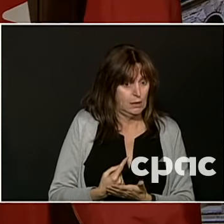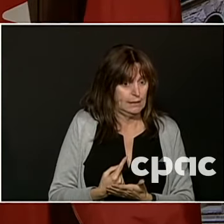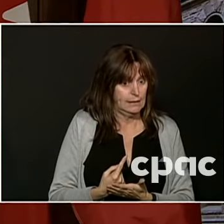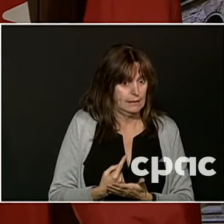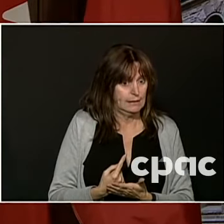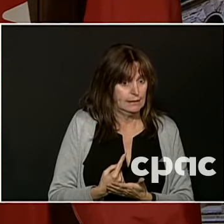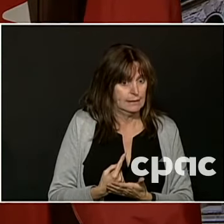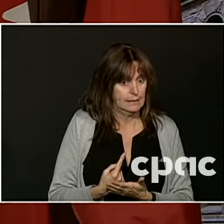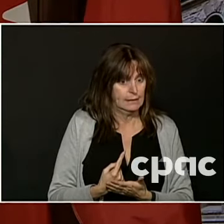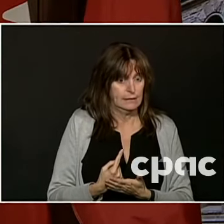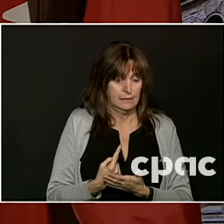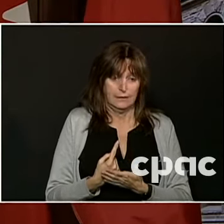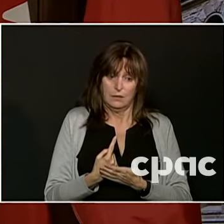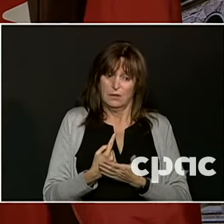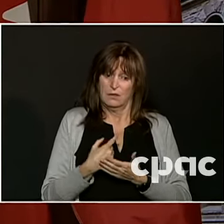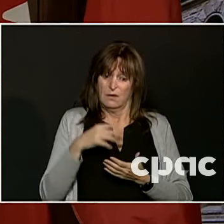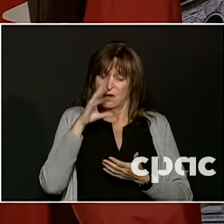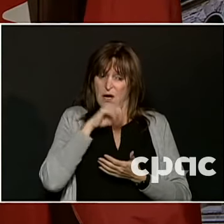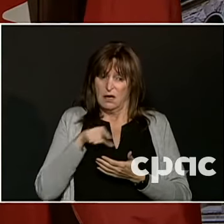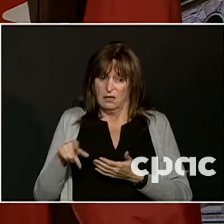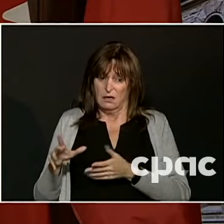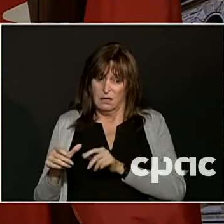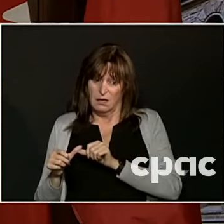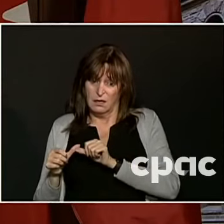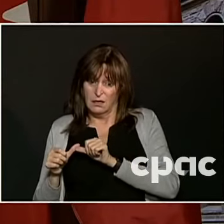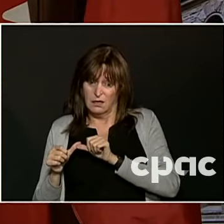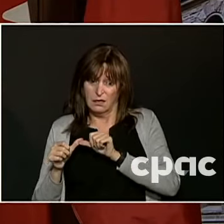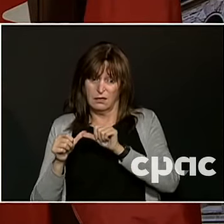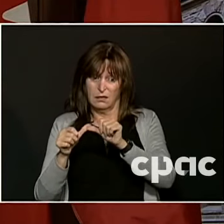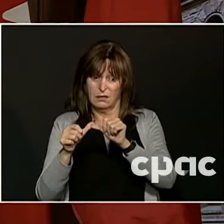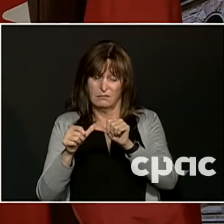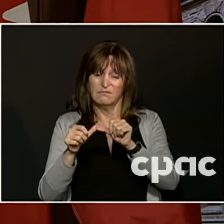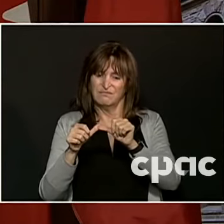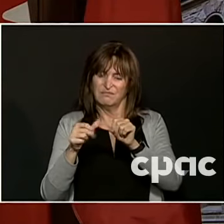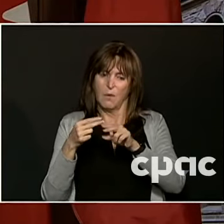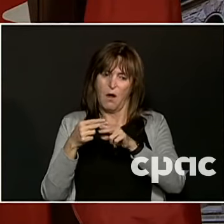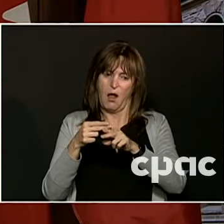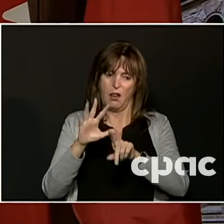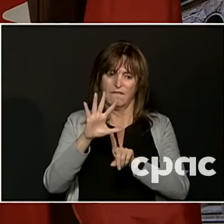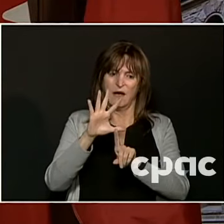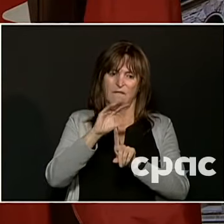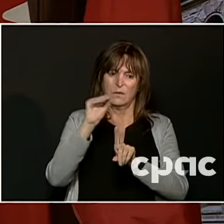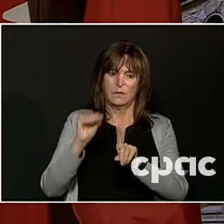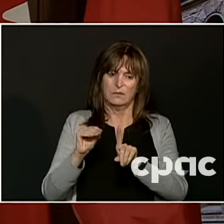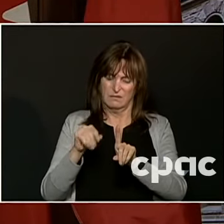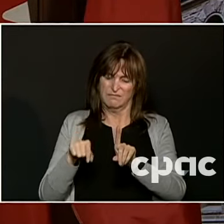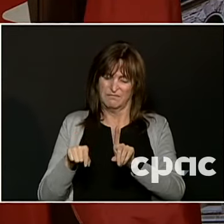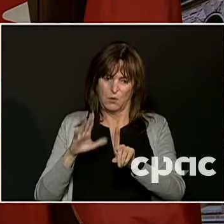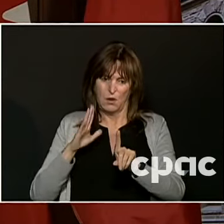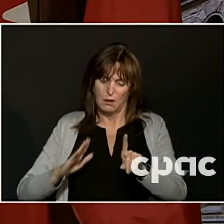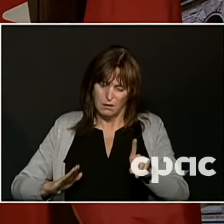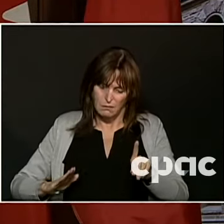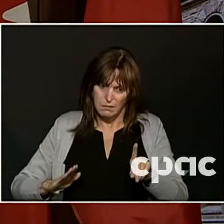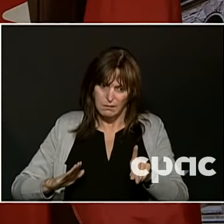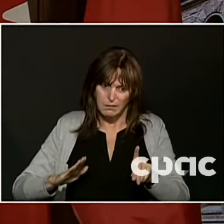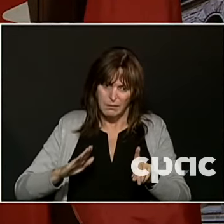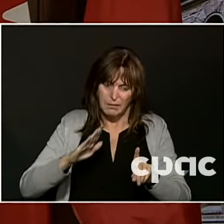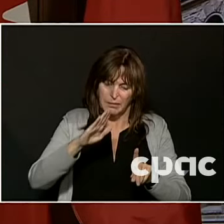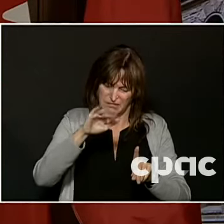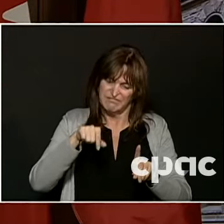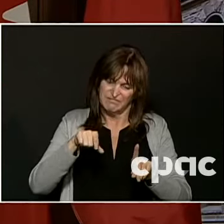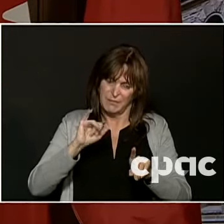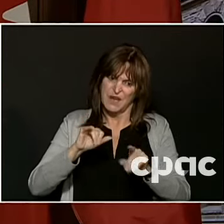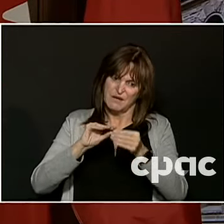that the 5% is a current or maybe even a slightly optimistic scenario. What you'll see in this chart, though, is that by